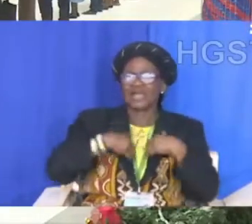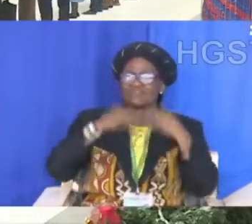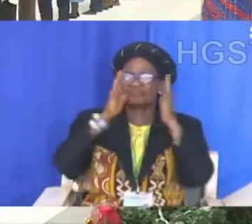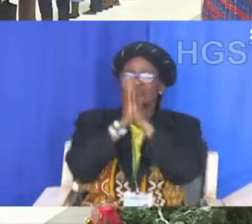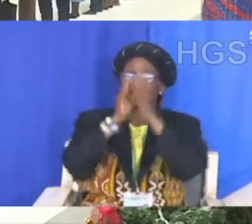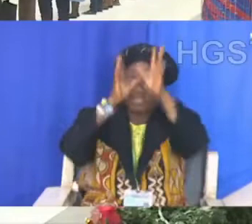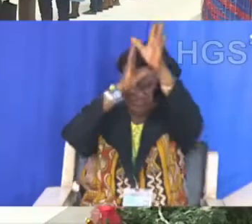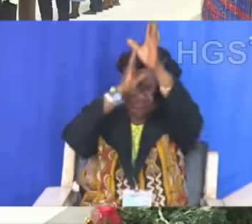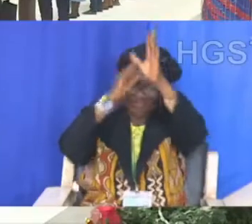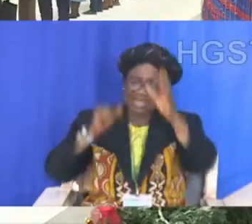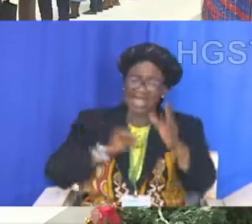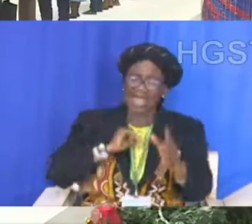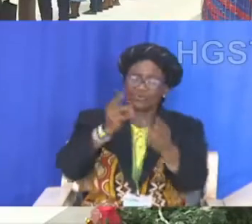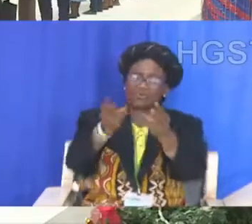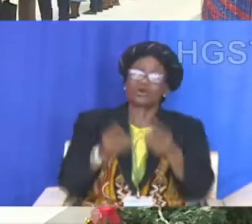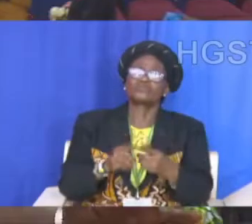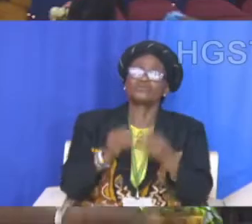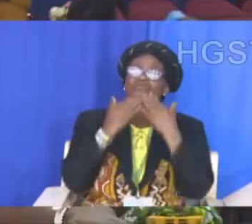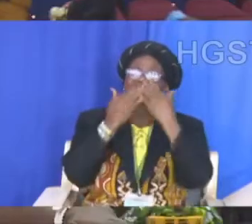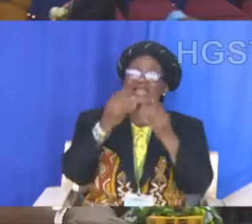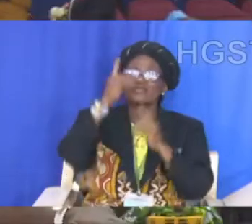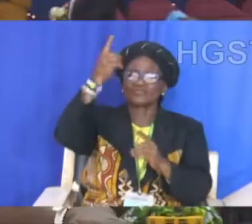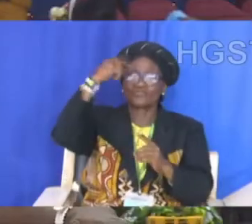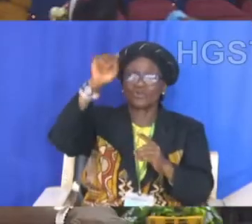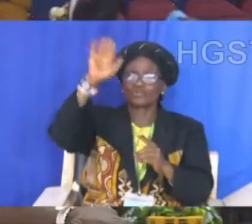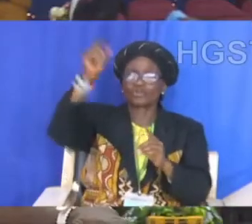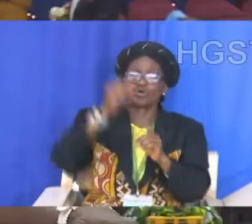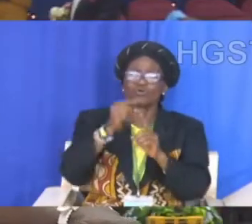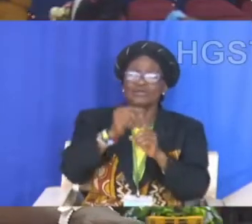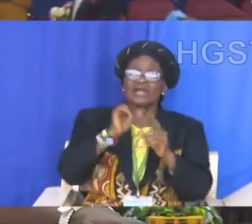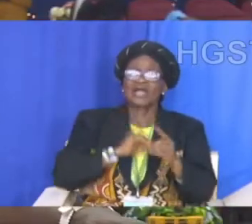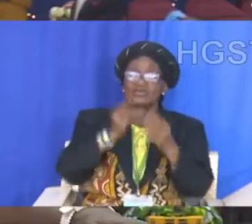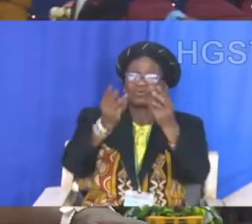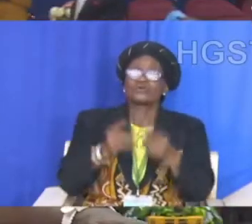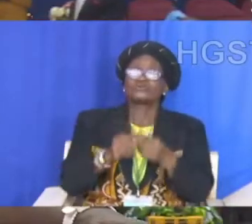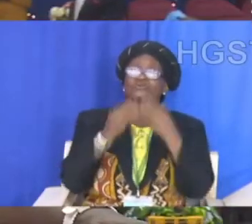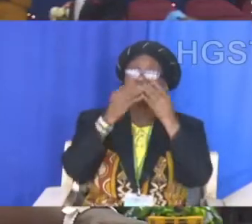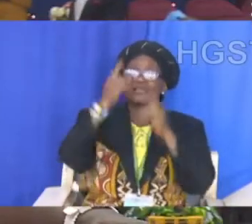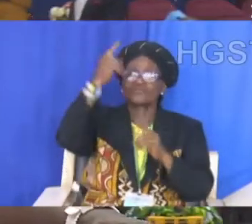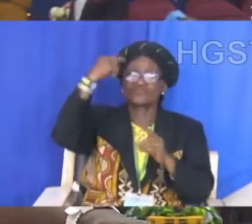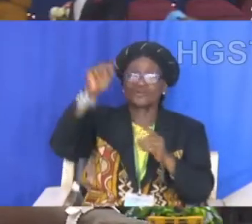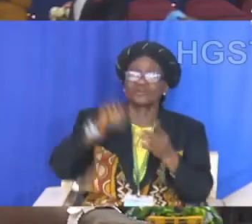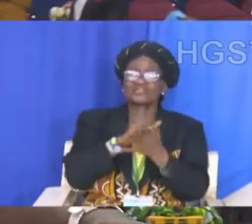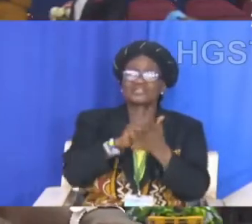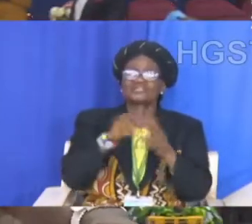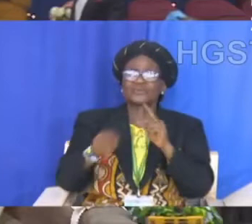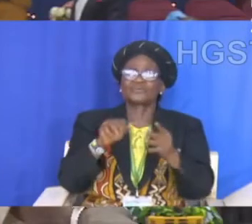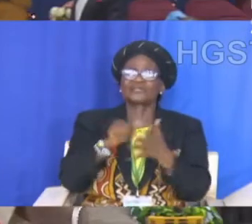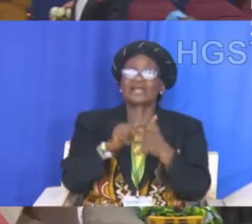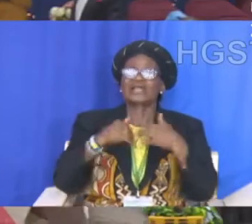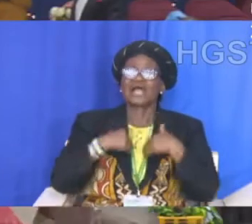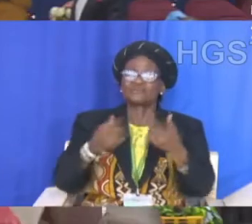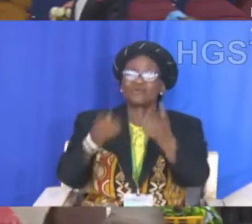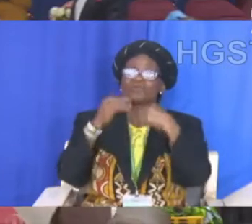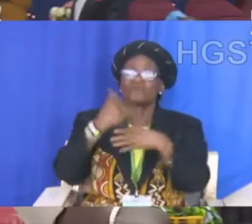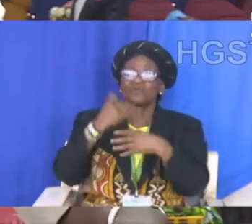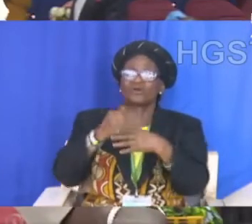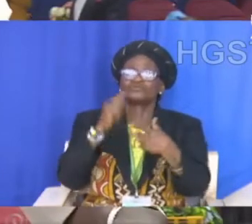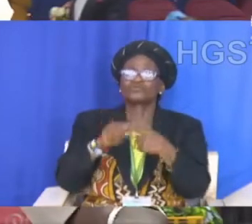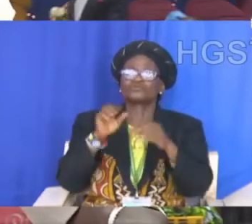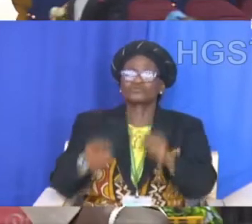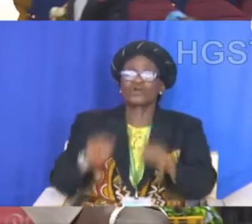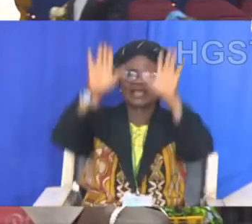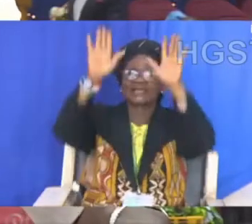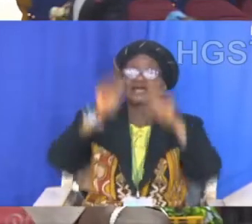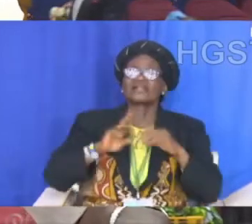Father, I want to thank you for your word, and I want to thank you for these people who have come forward to surrender their life to you. Father,